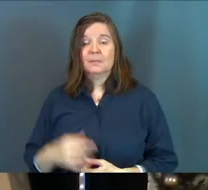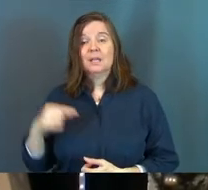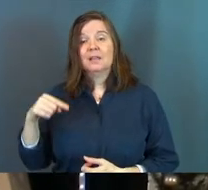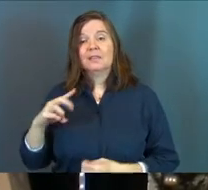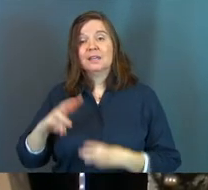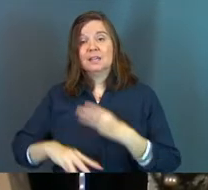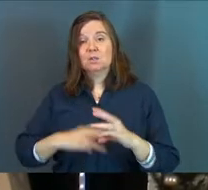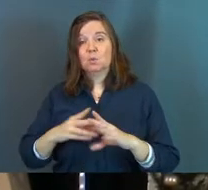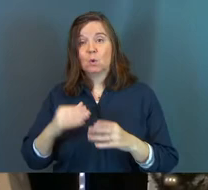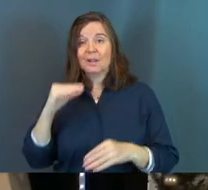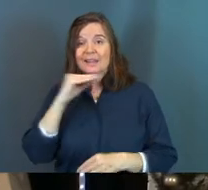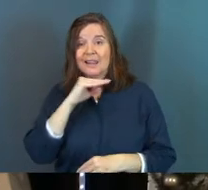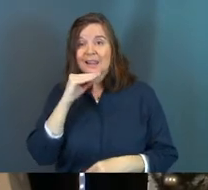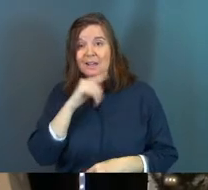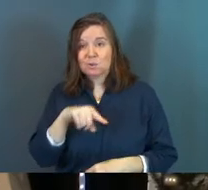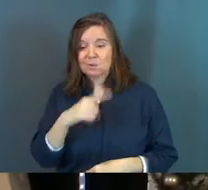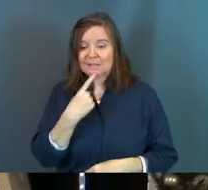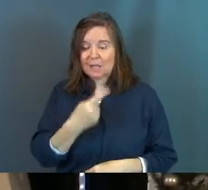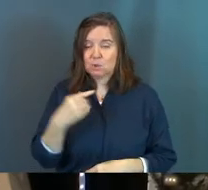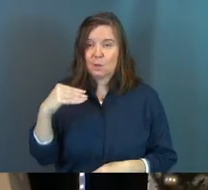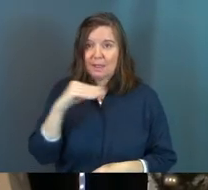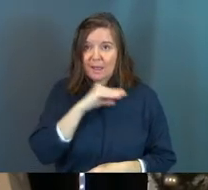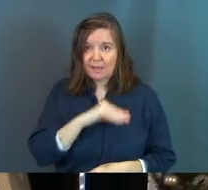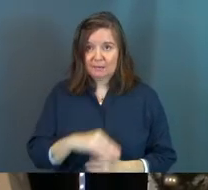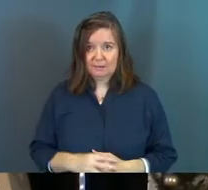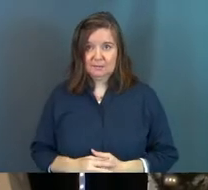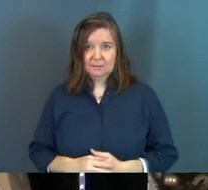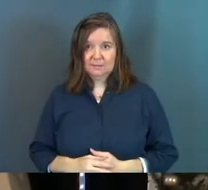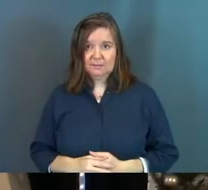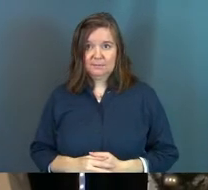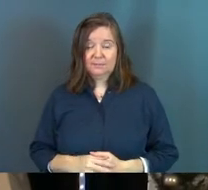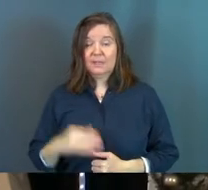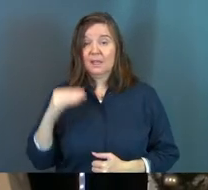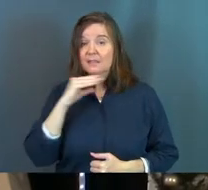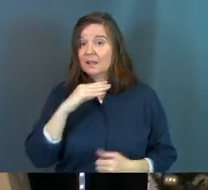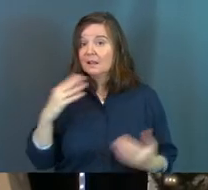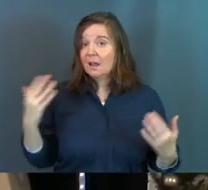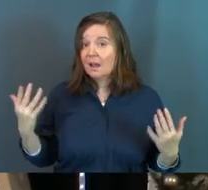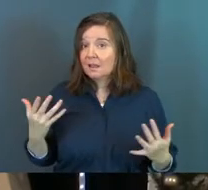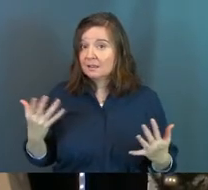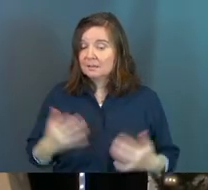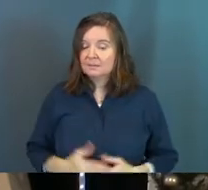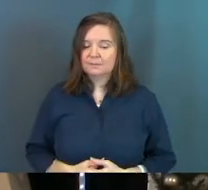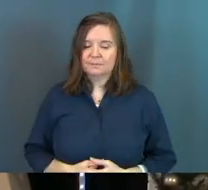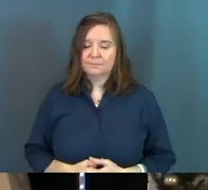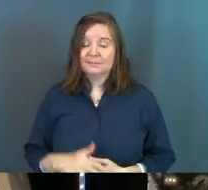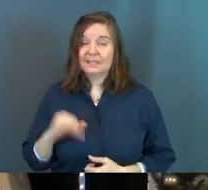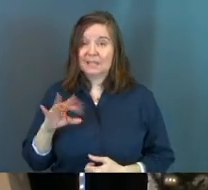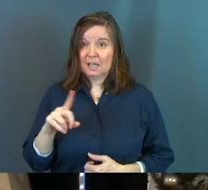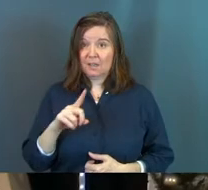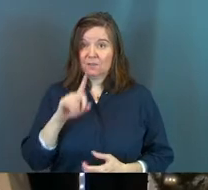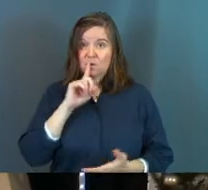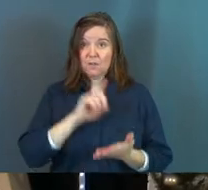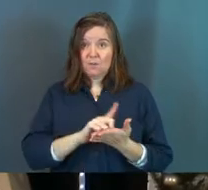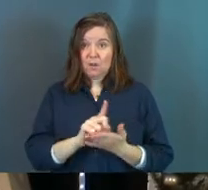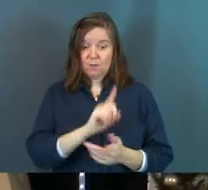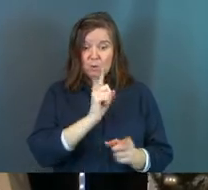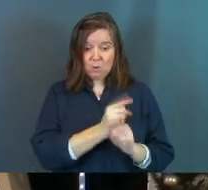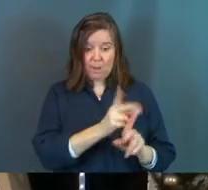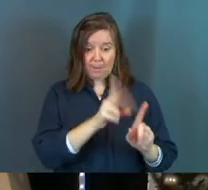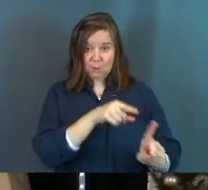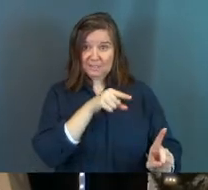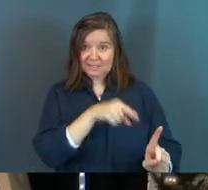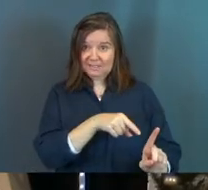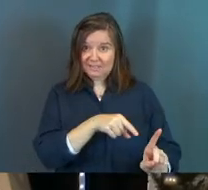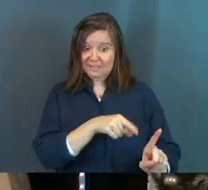This world lies to you, tells you a lie. The lie is, if you fall in love with the right